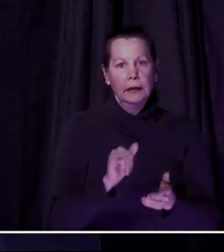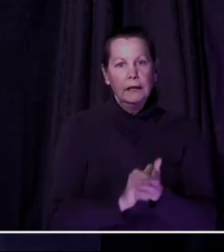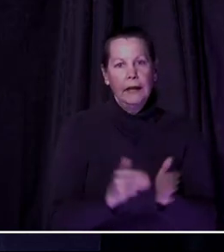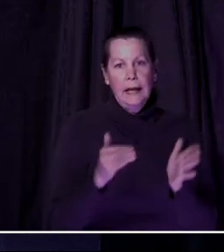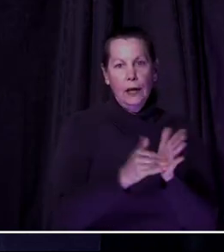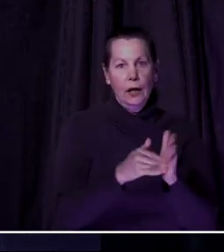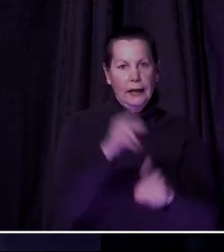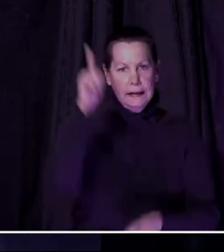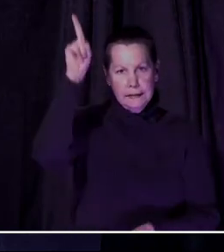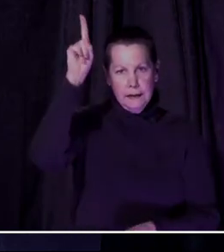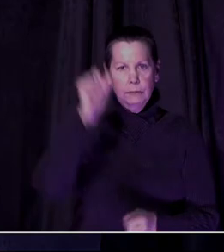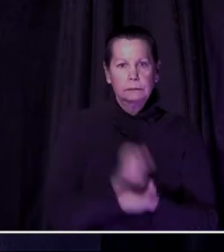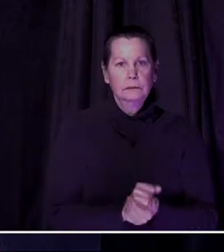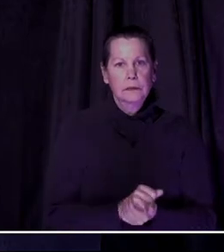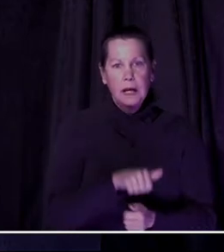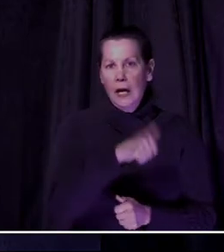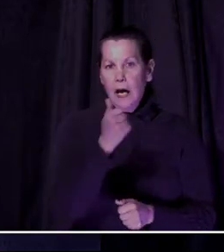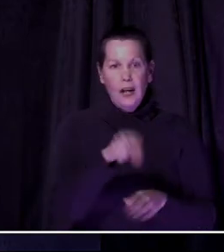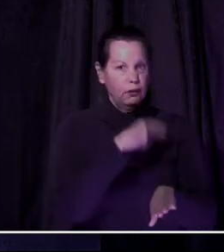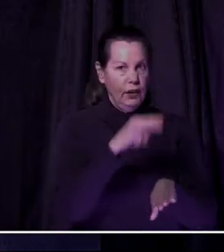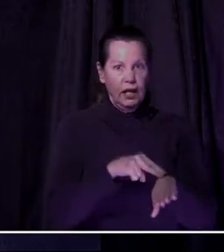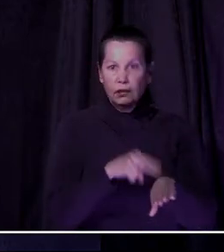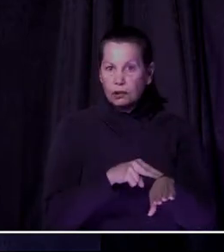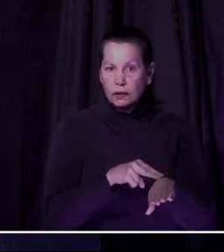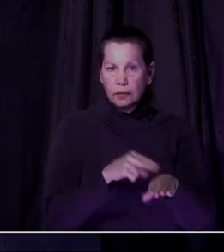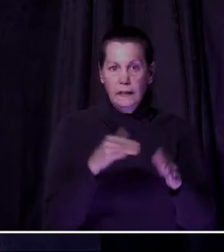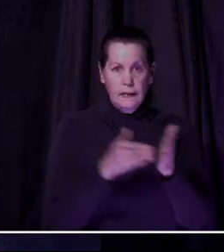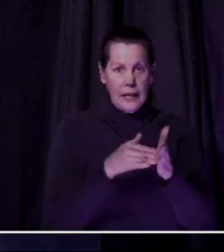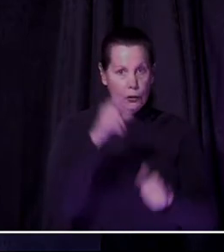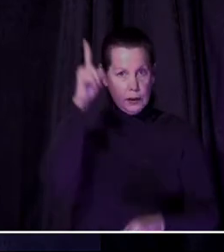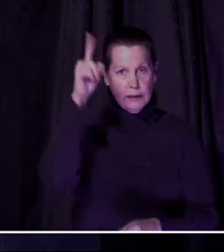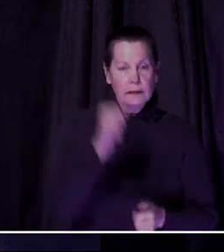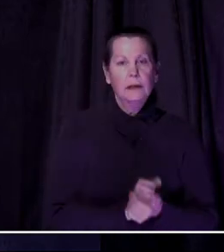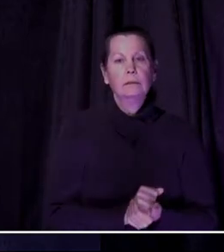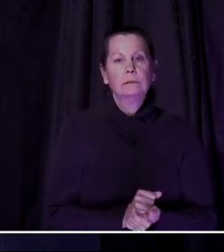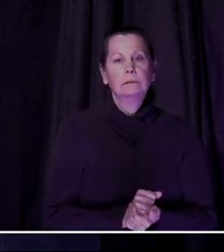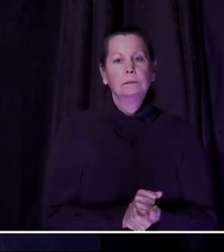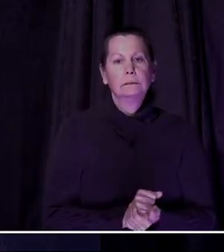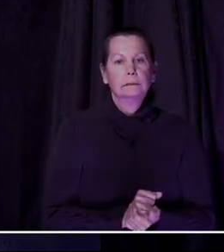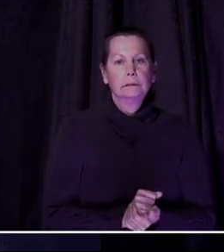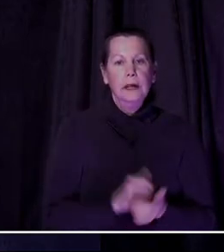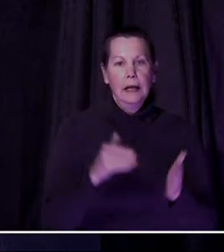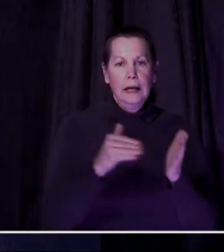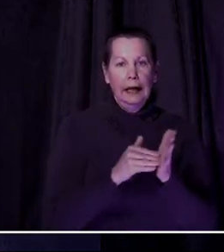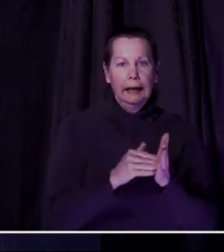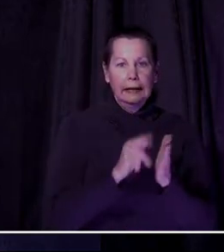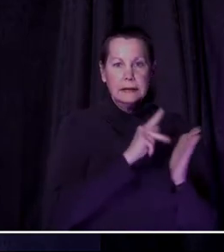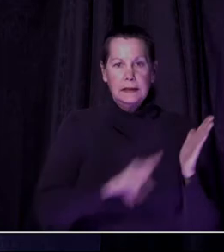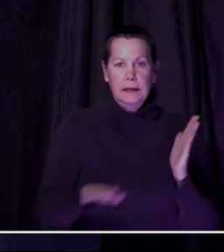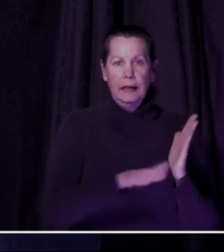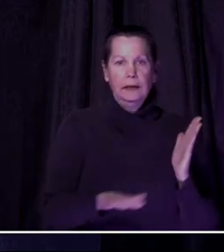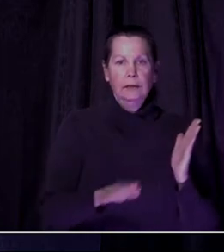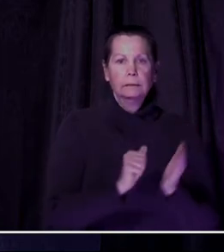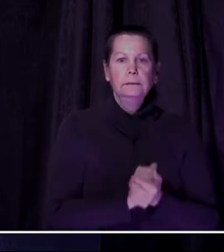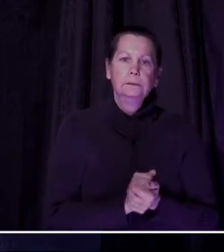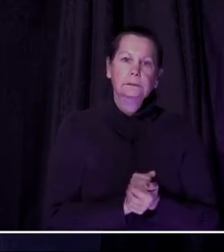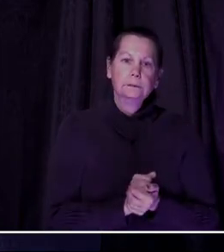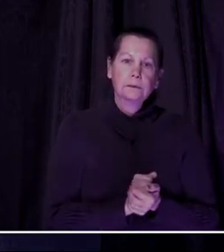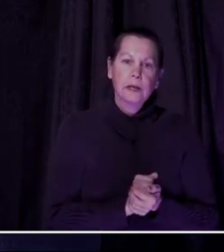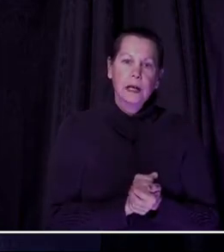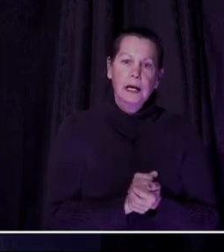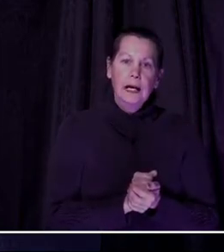against him. He will use other nations that are against him, against his kingdom, and